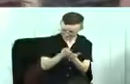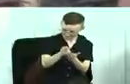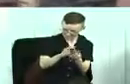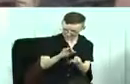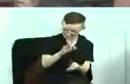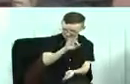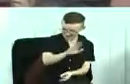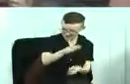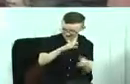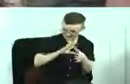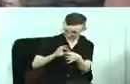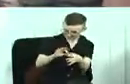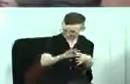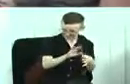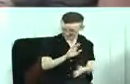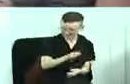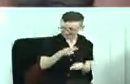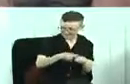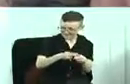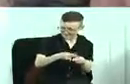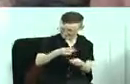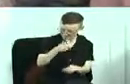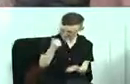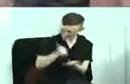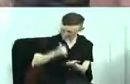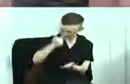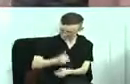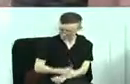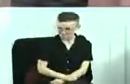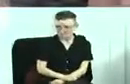us one. Amen.